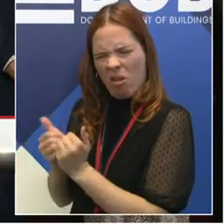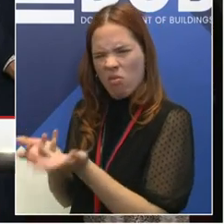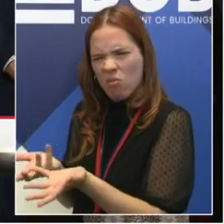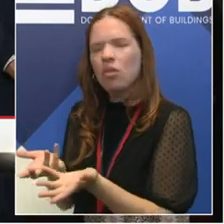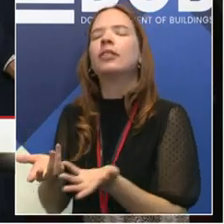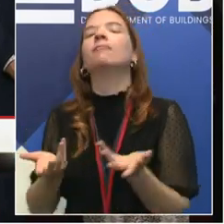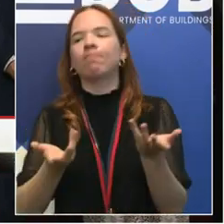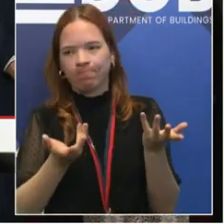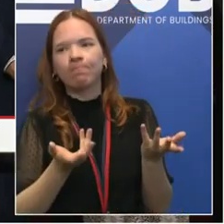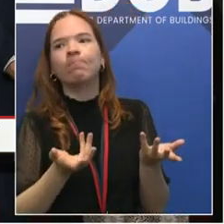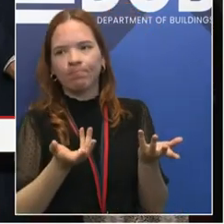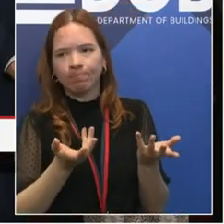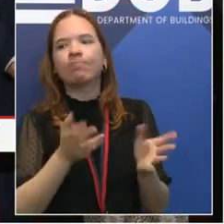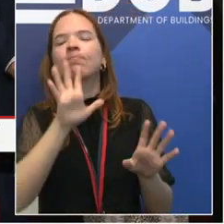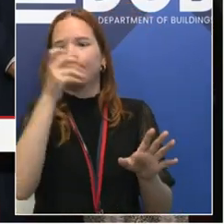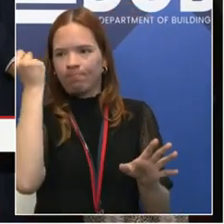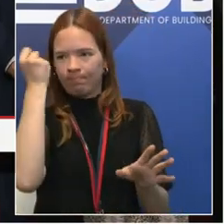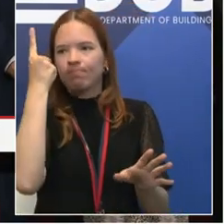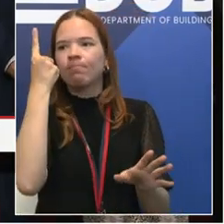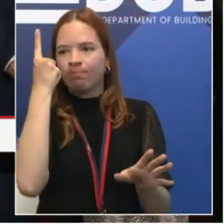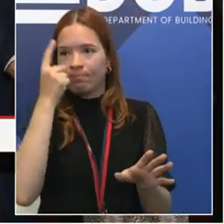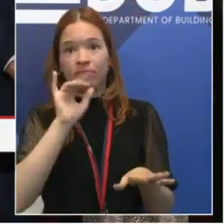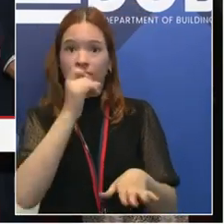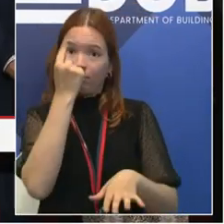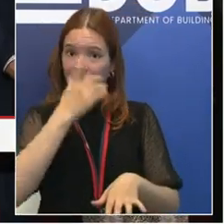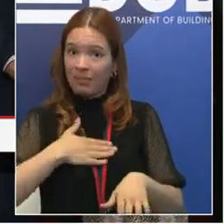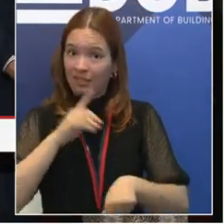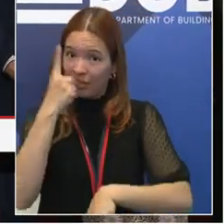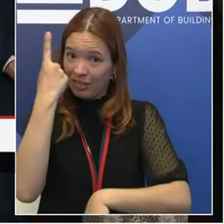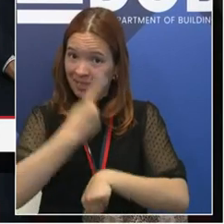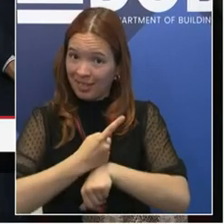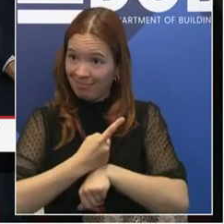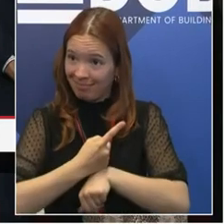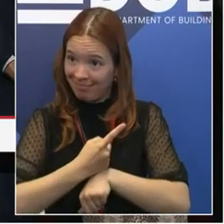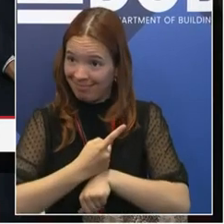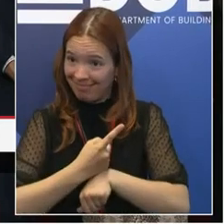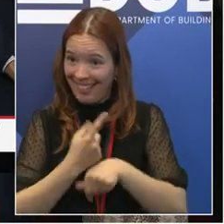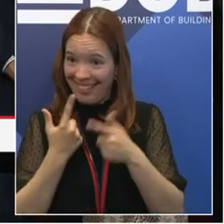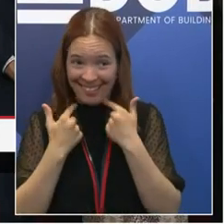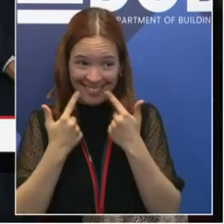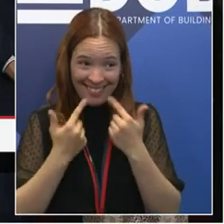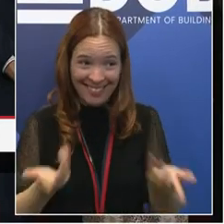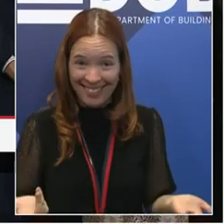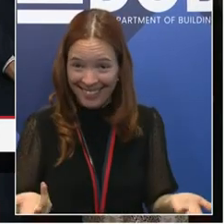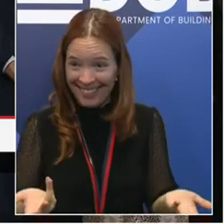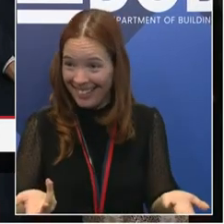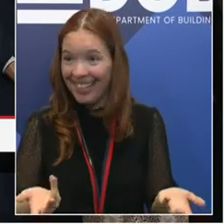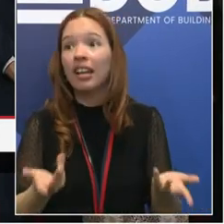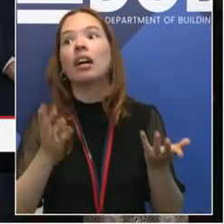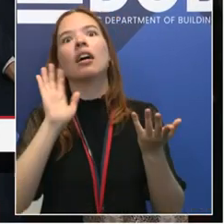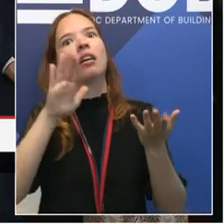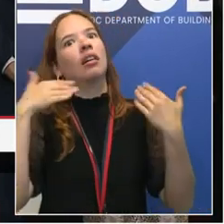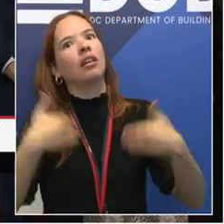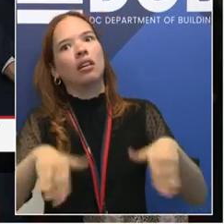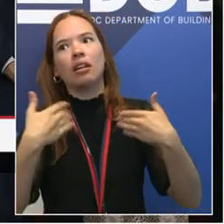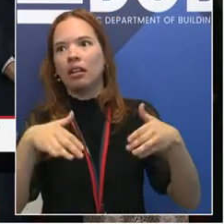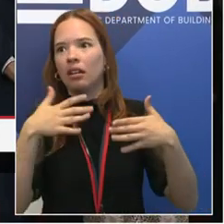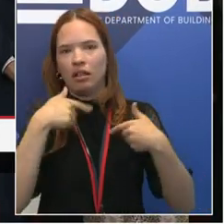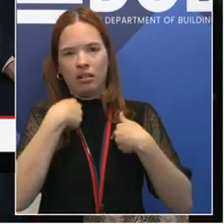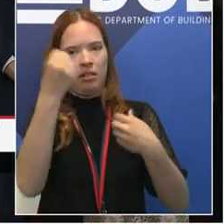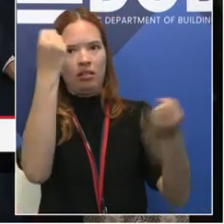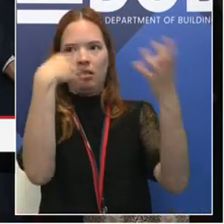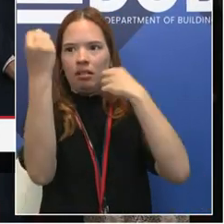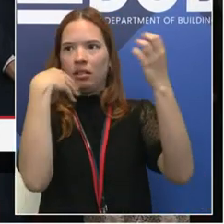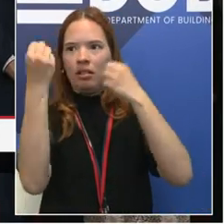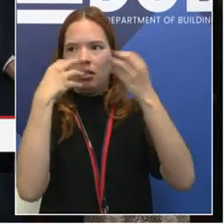be. I will be doing a lot of absorbing of this information over time. But I'd say in general,